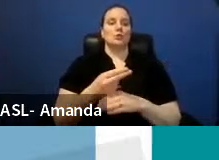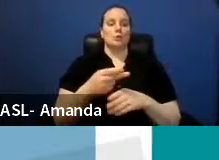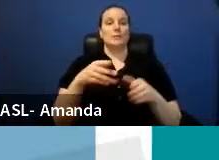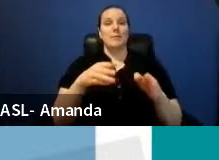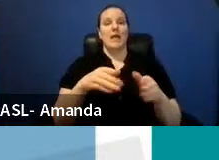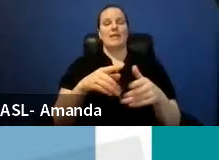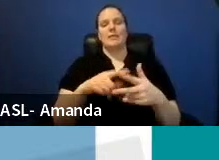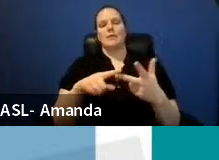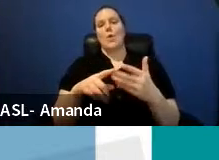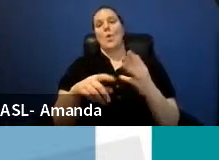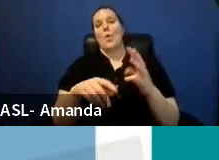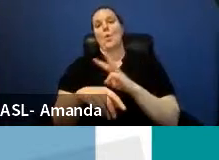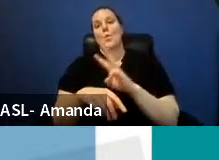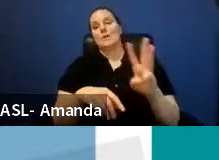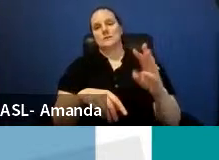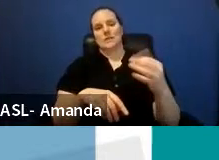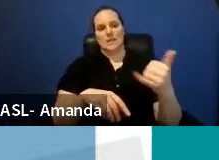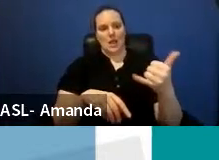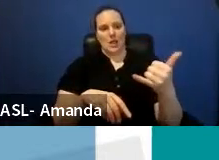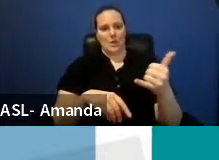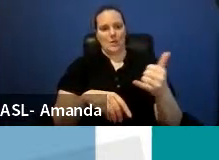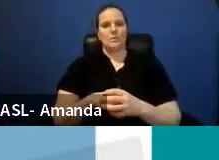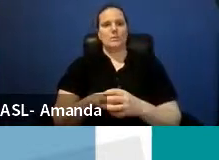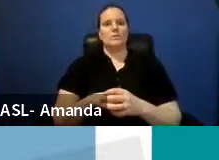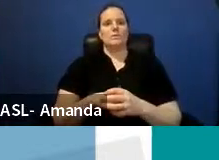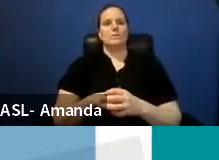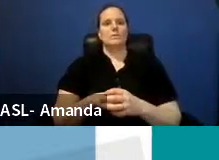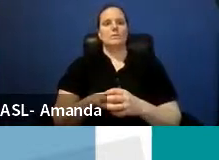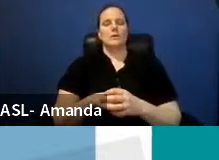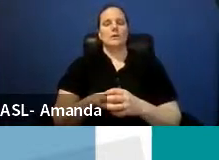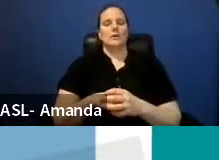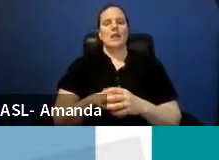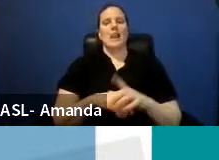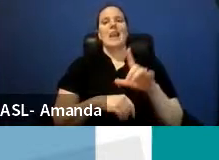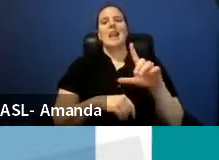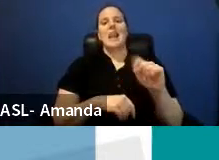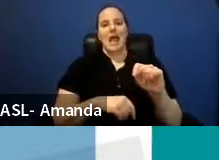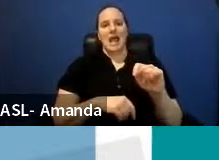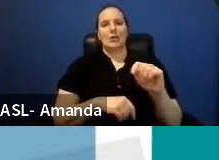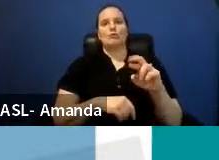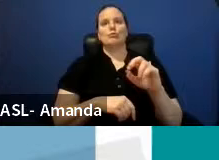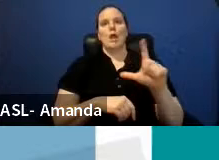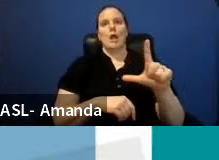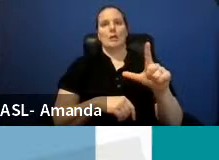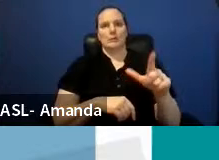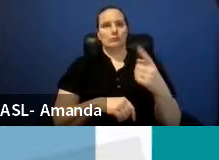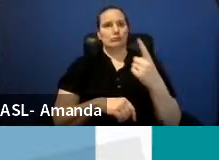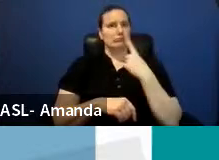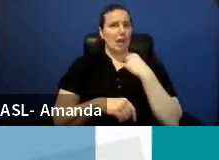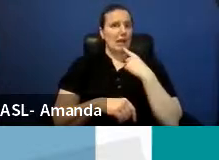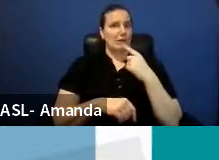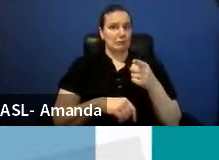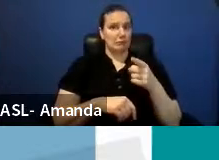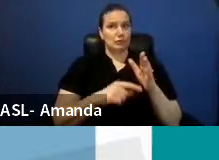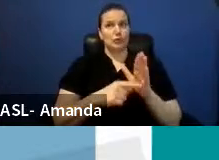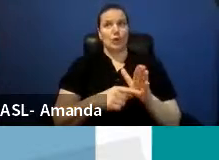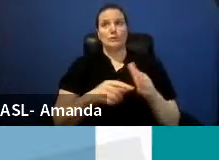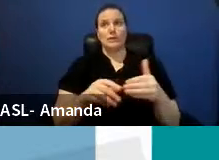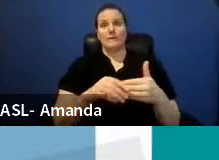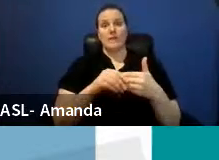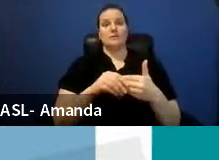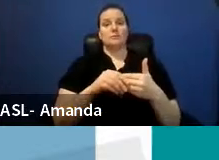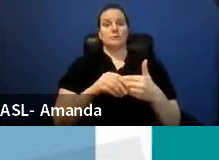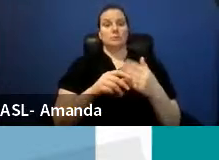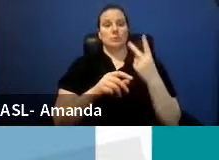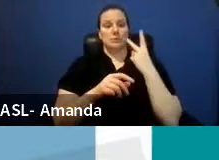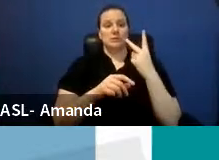the west in yellow is the light rail line. The red dash box shows the sort of flexibility that we might see